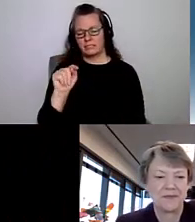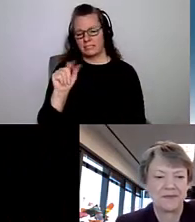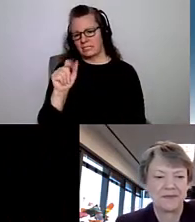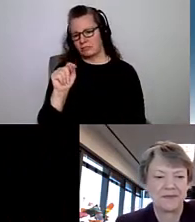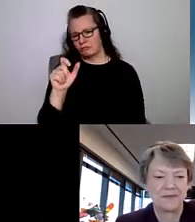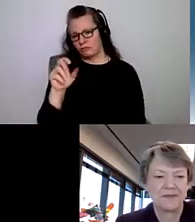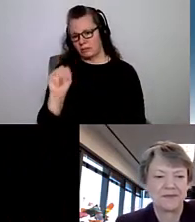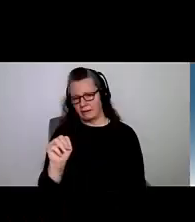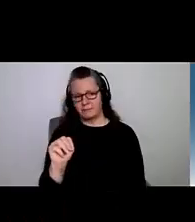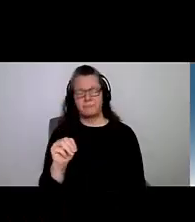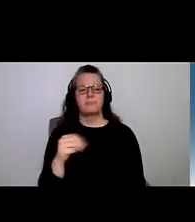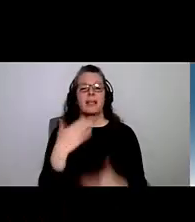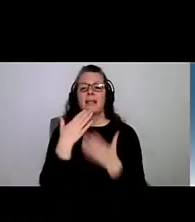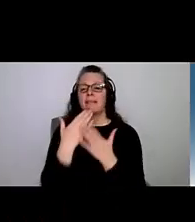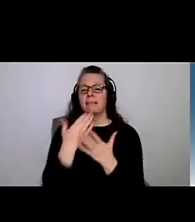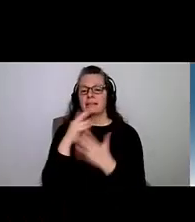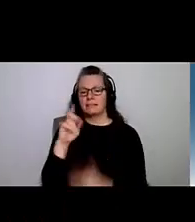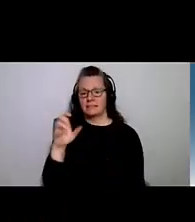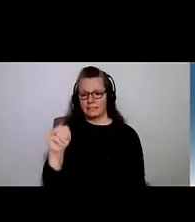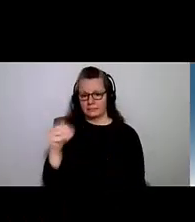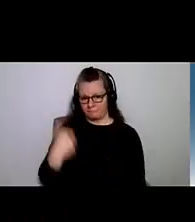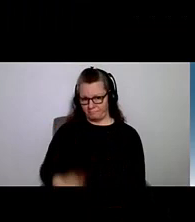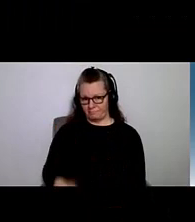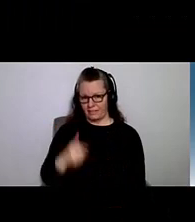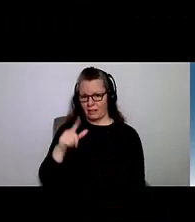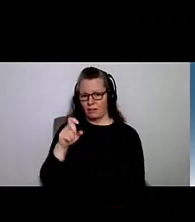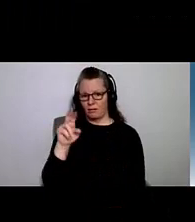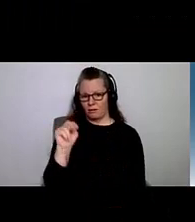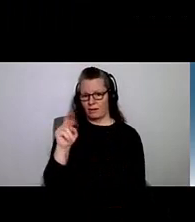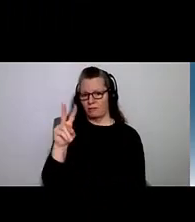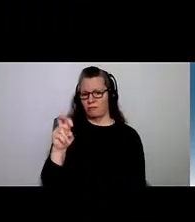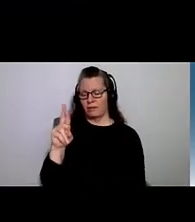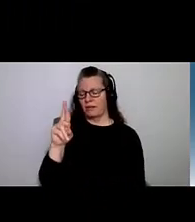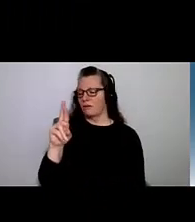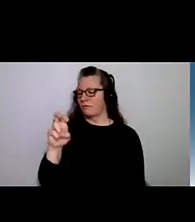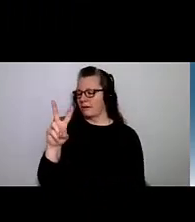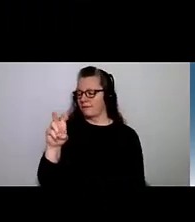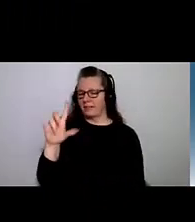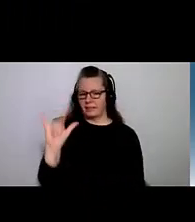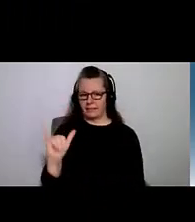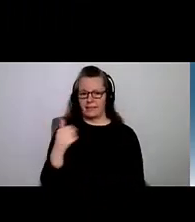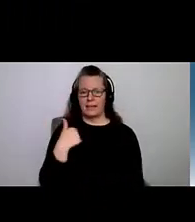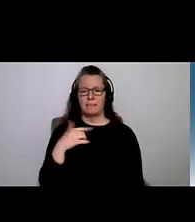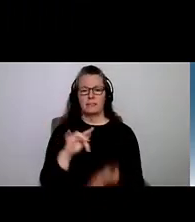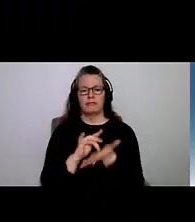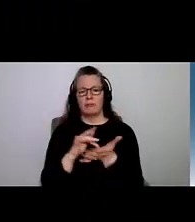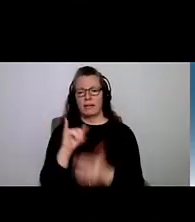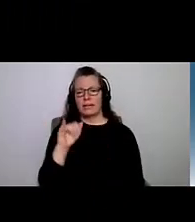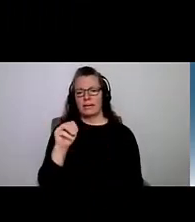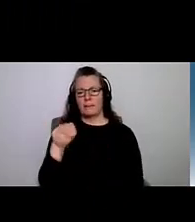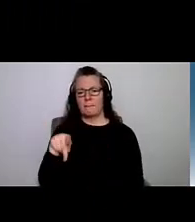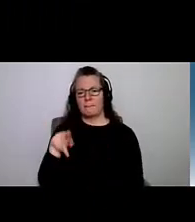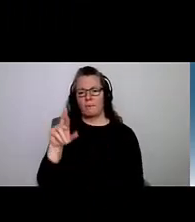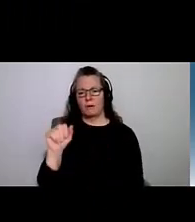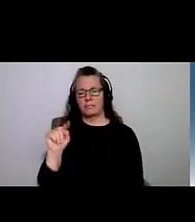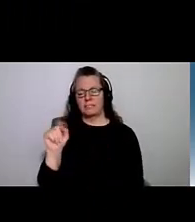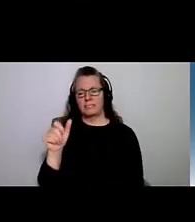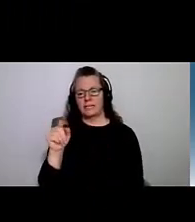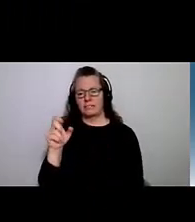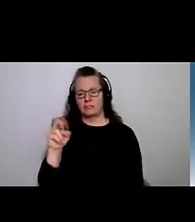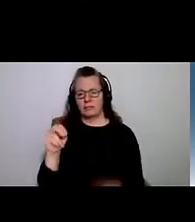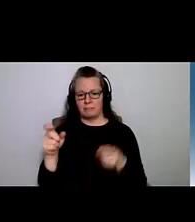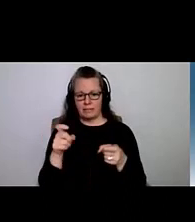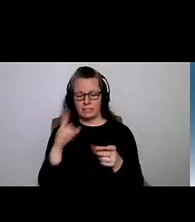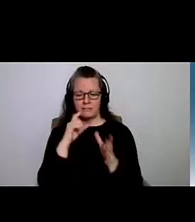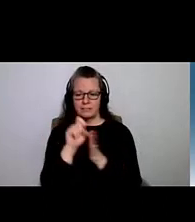Thanks, Kim. Good morning, everyone. My name is Lauren Reevely. I'm the Drug Importation Program Manager for the state of Colorado, and I'm really happy to be